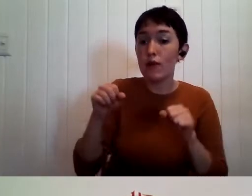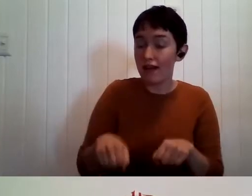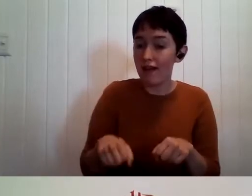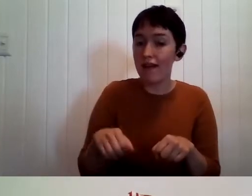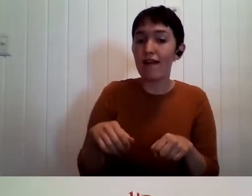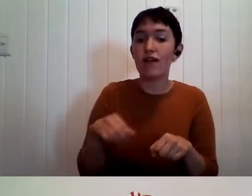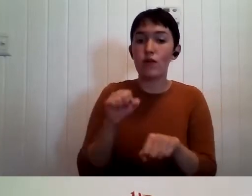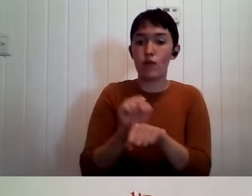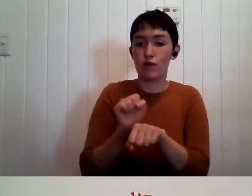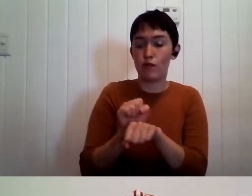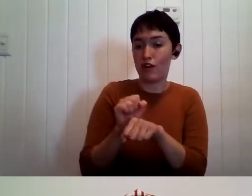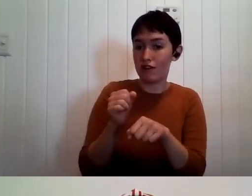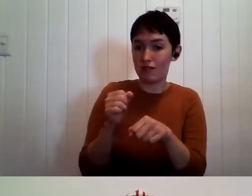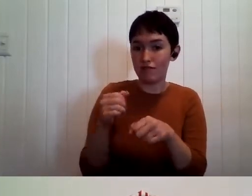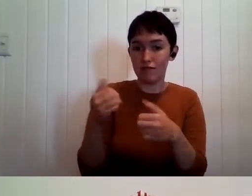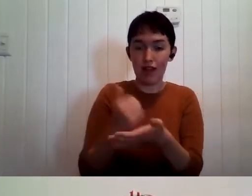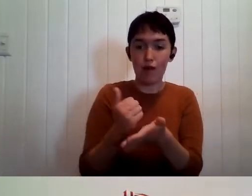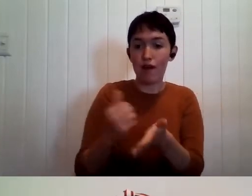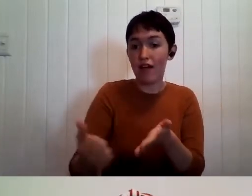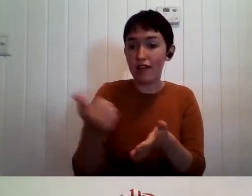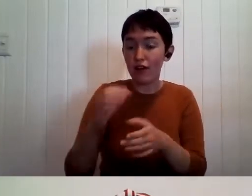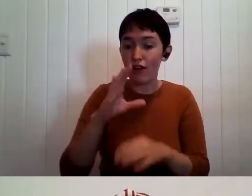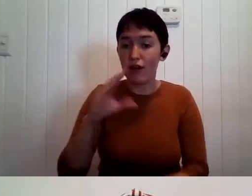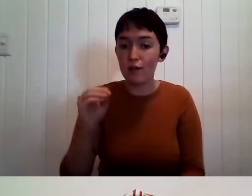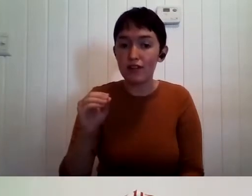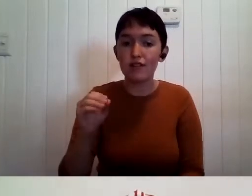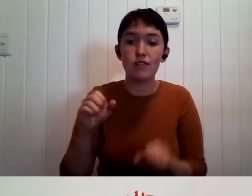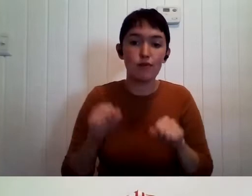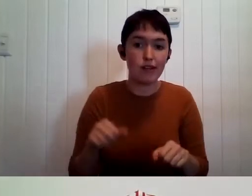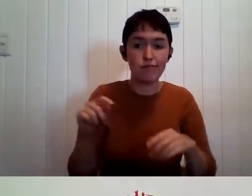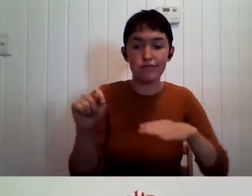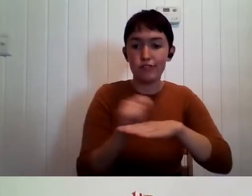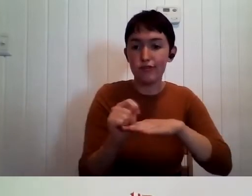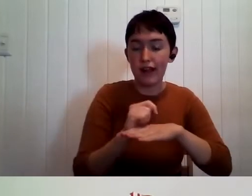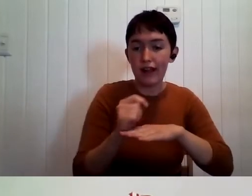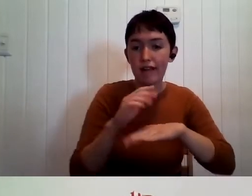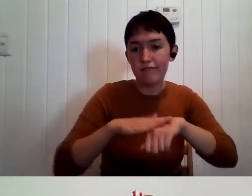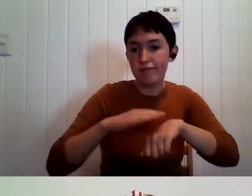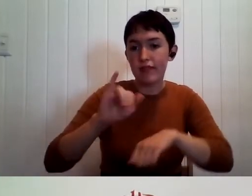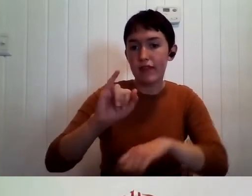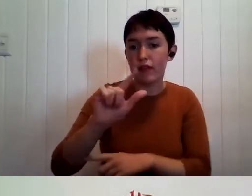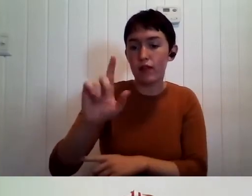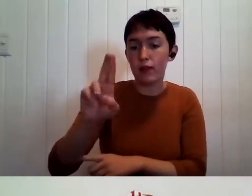are near you. So you can go give them a training on Illumina,